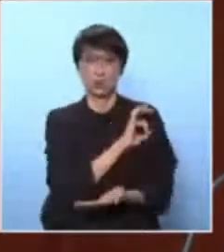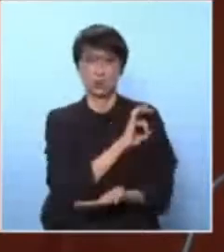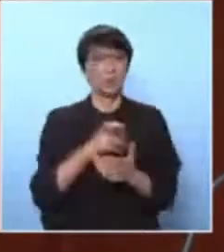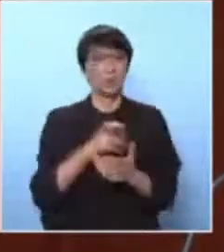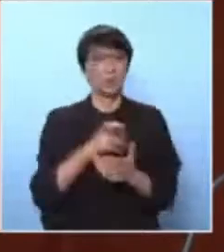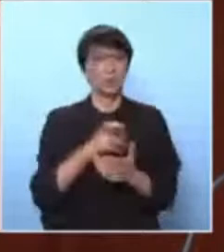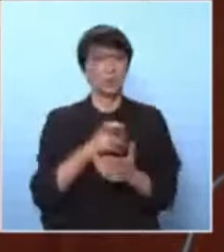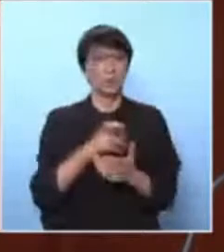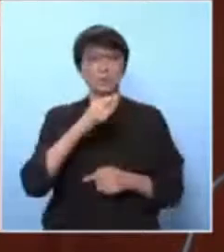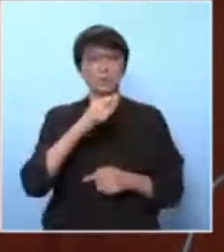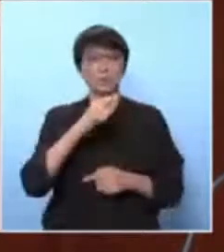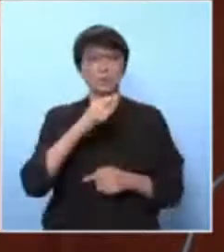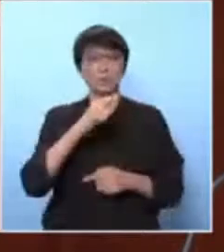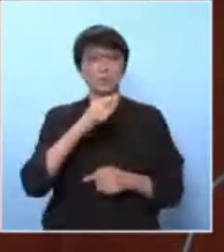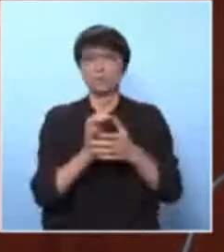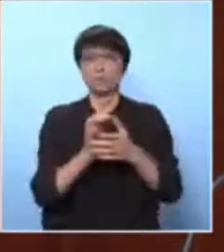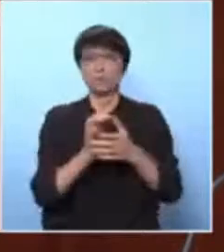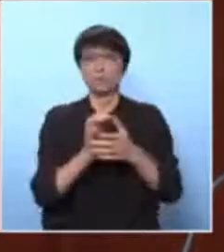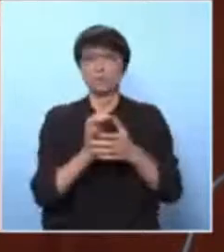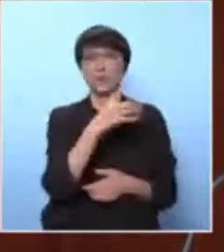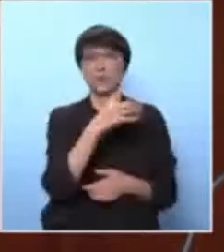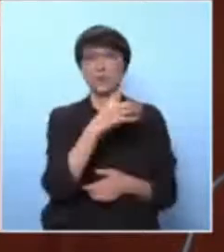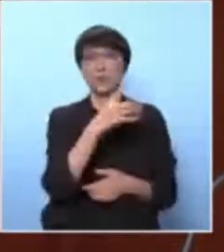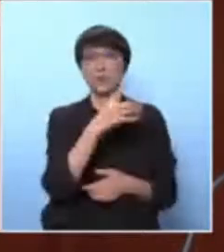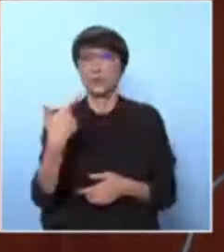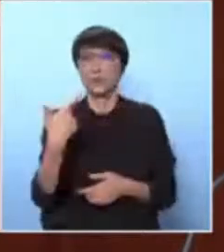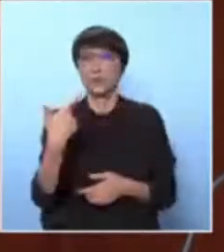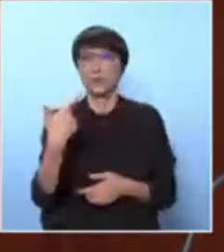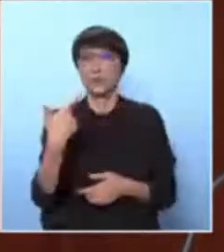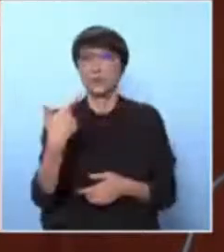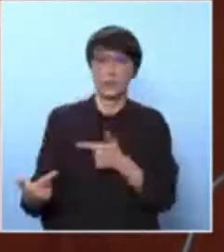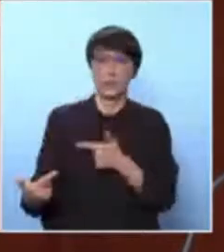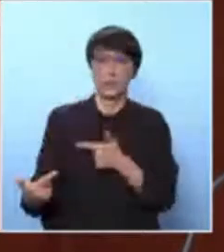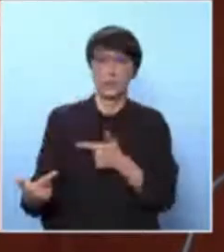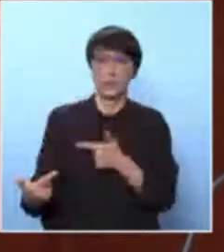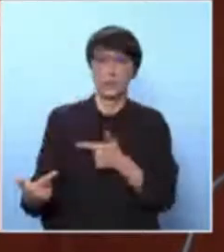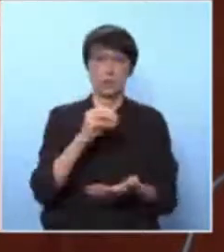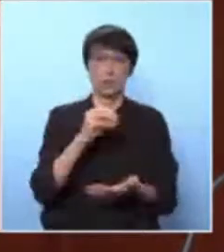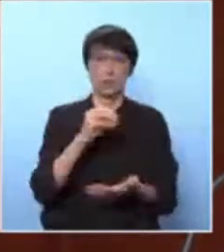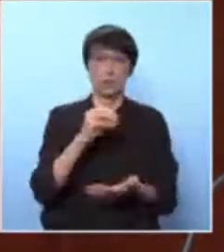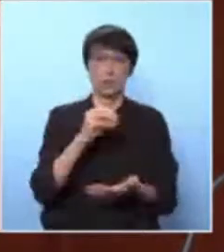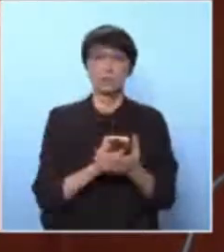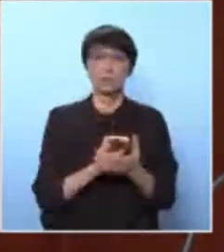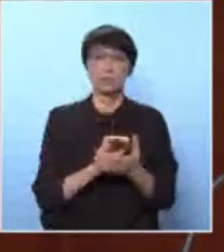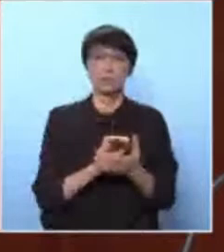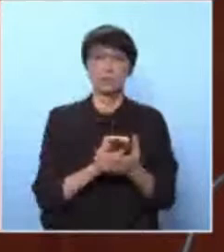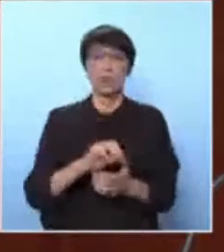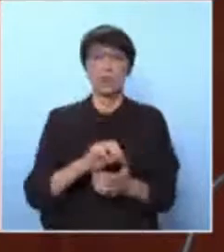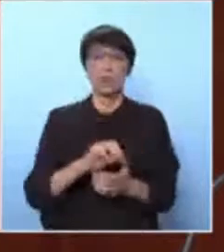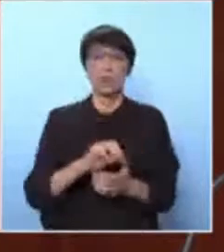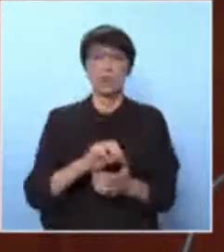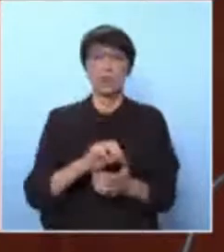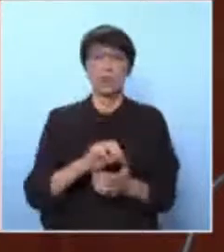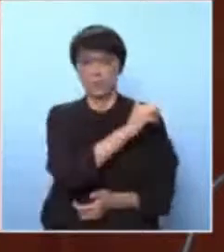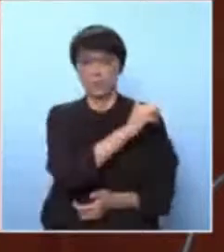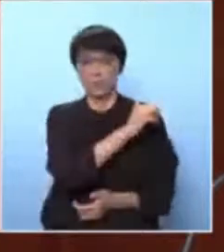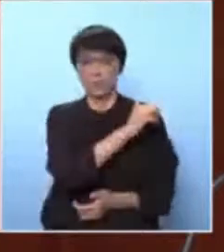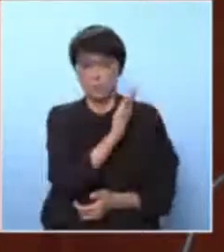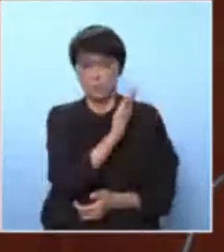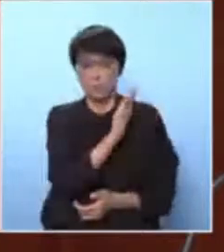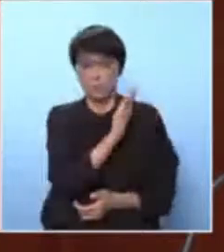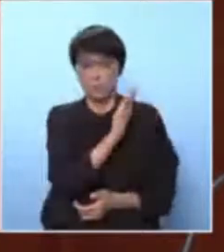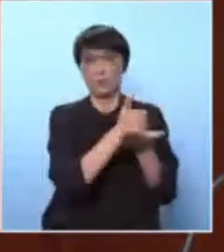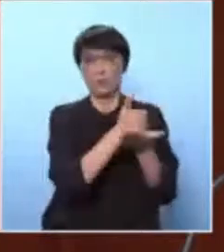revise the Continuous Contracts Requirements, commonly referred to as the 418 requirements. Under this requirement,